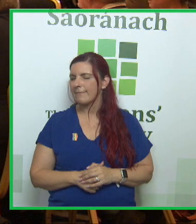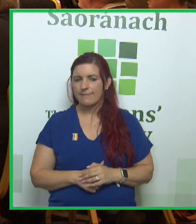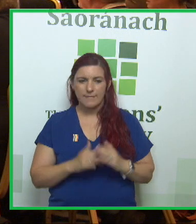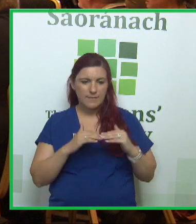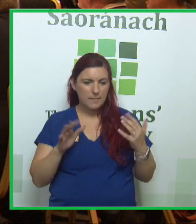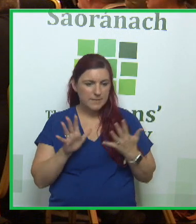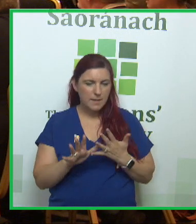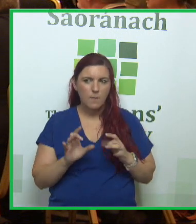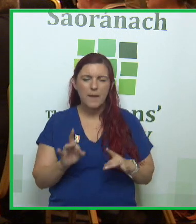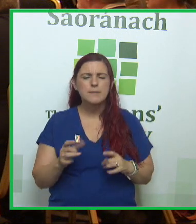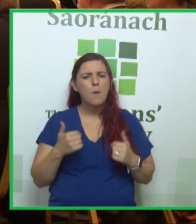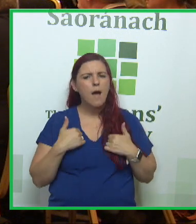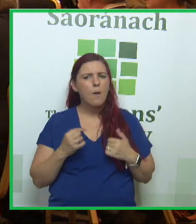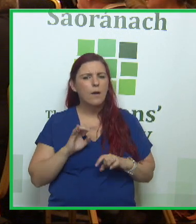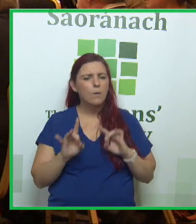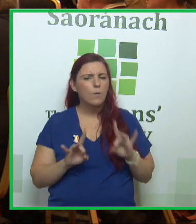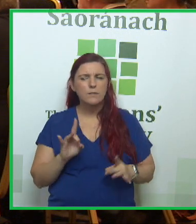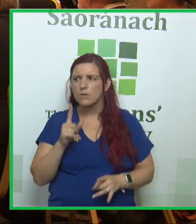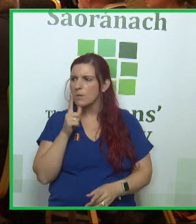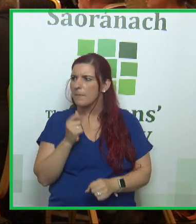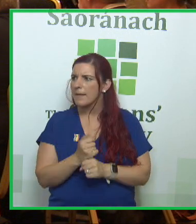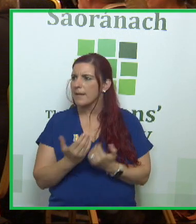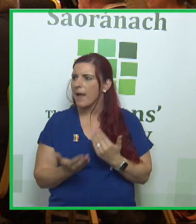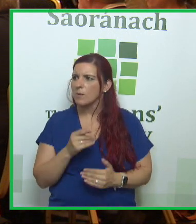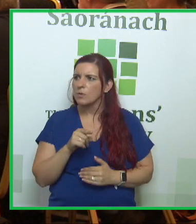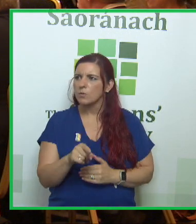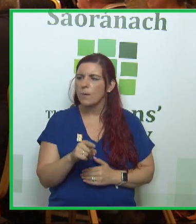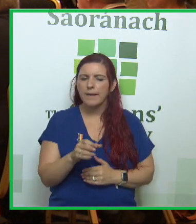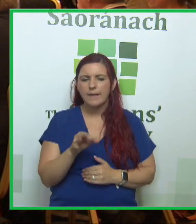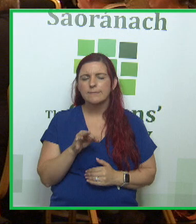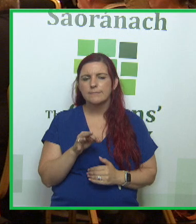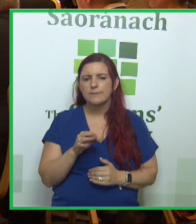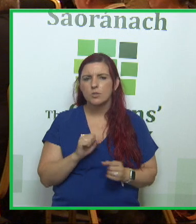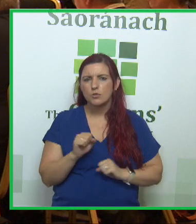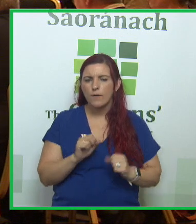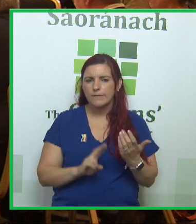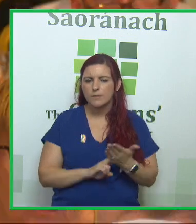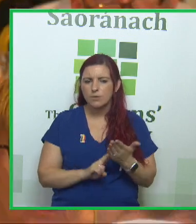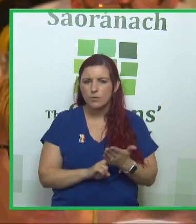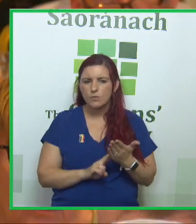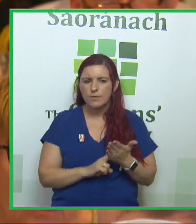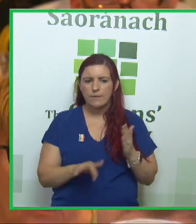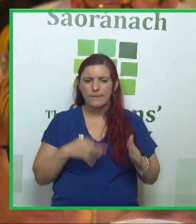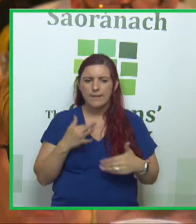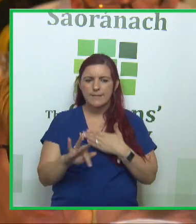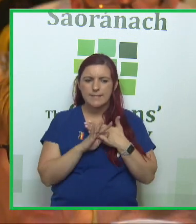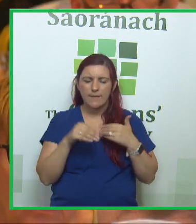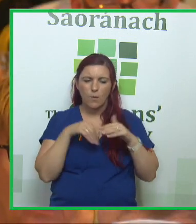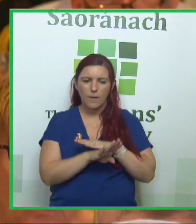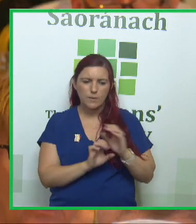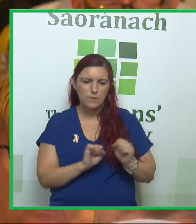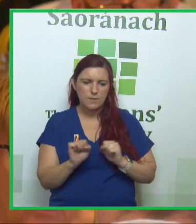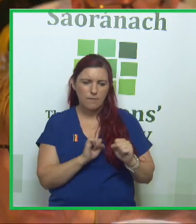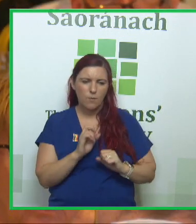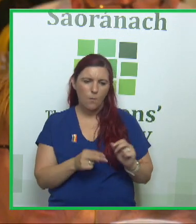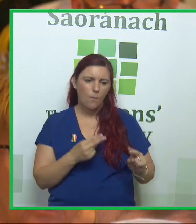I guess our question was just around how do you guarantee that service users feel safe coming into the services